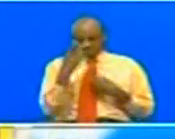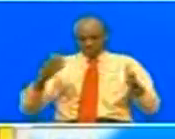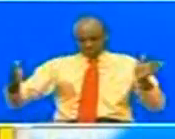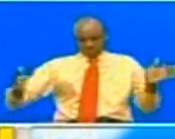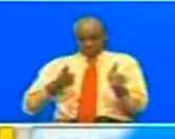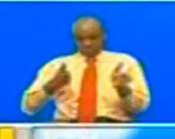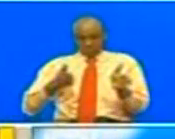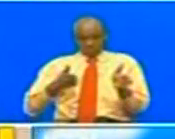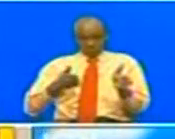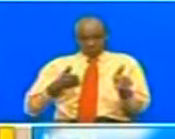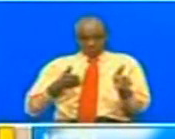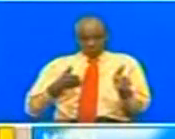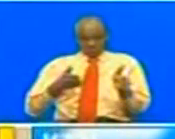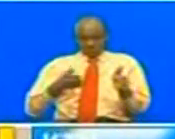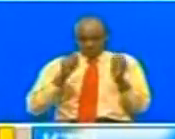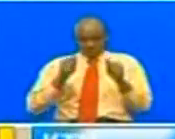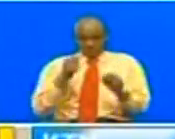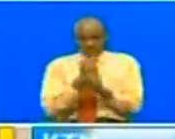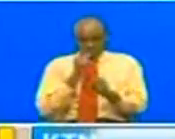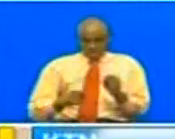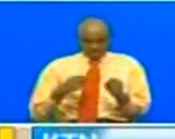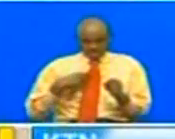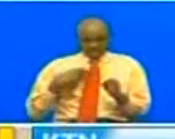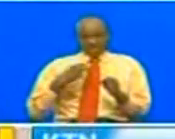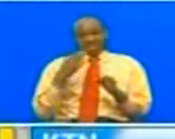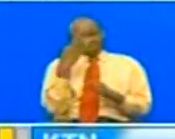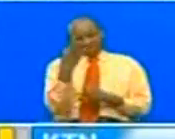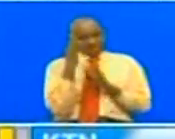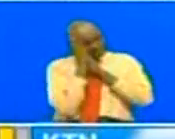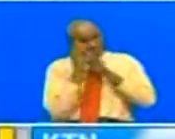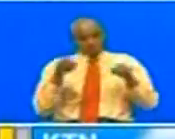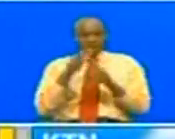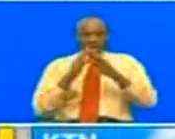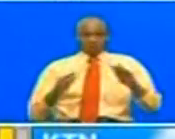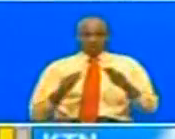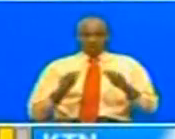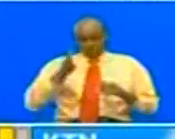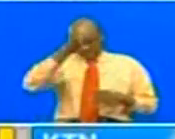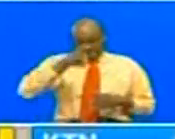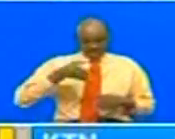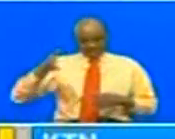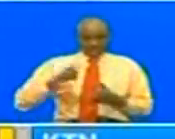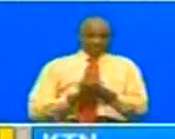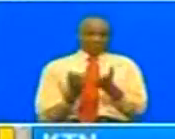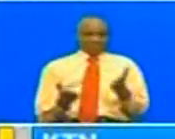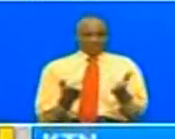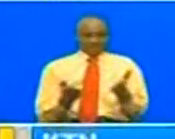side with a view of fabricating a three-bedroom house. We'll cut the middle part. This is